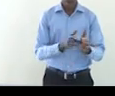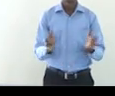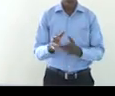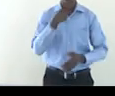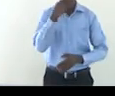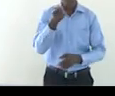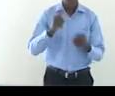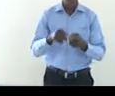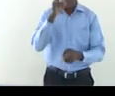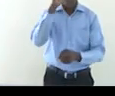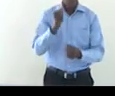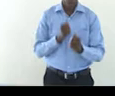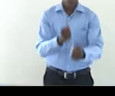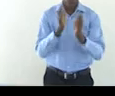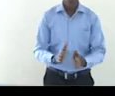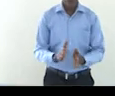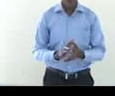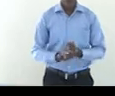Jesus said to his disciples,